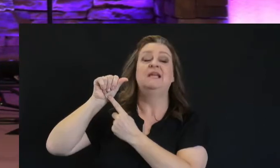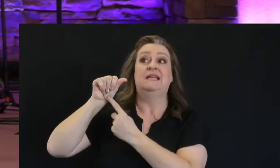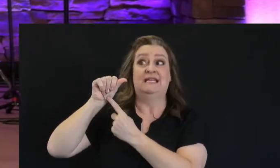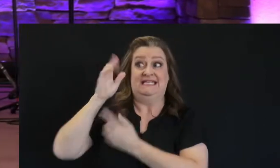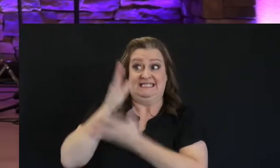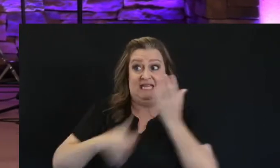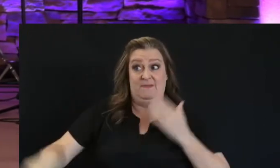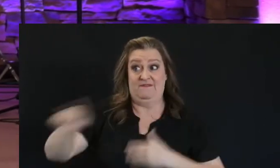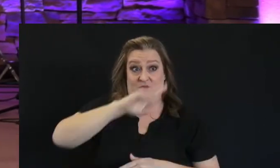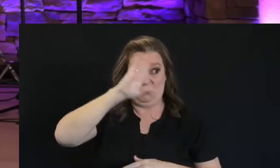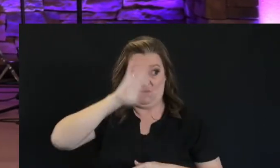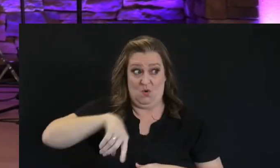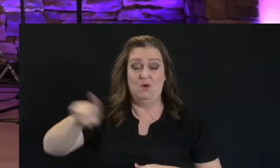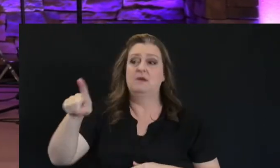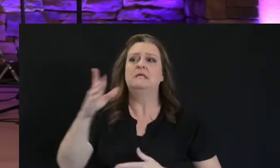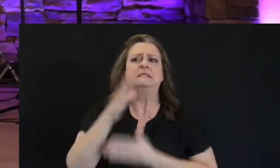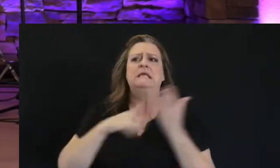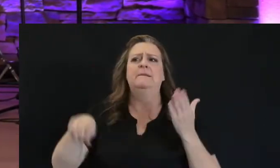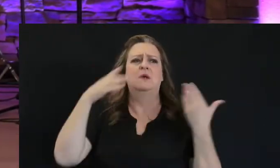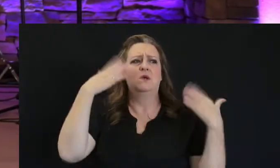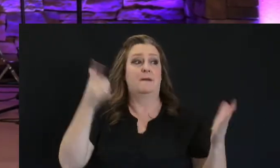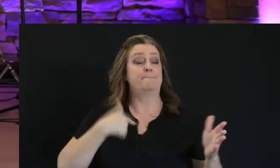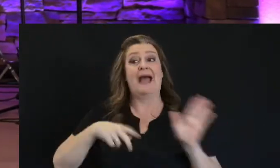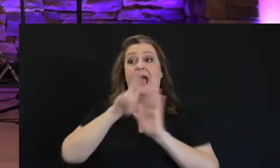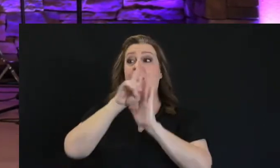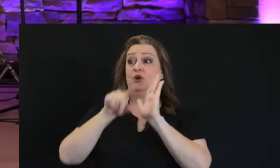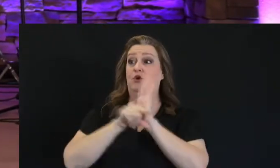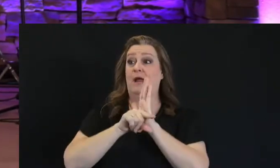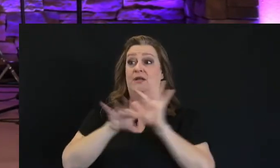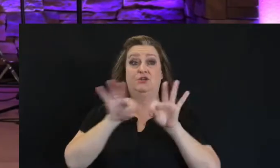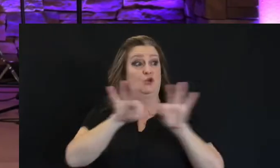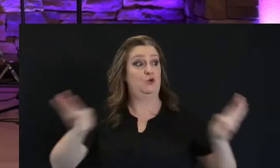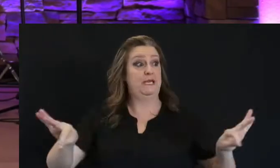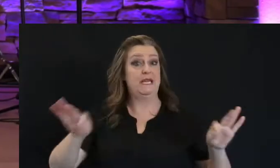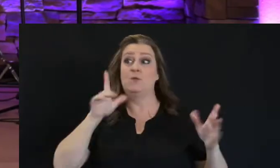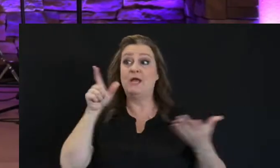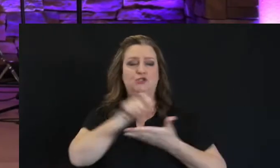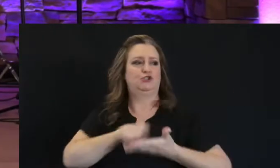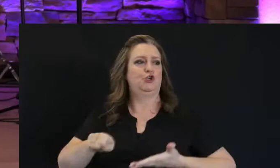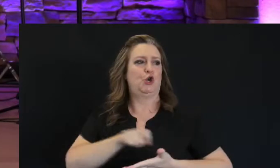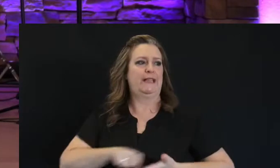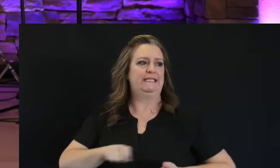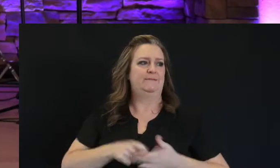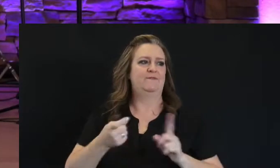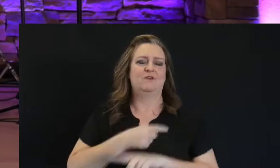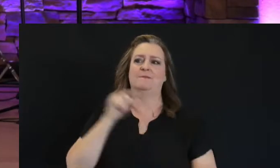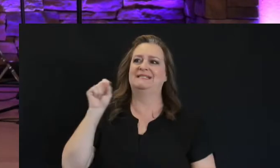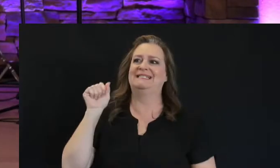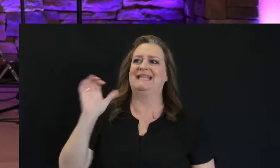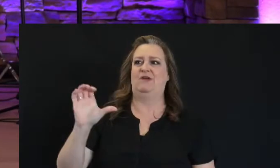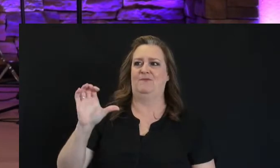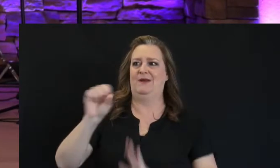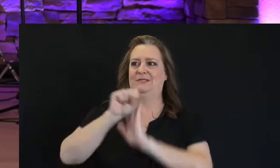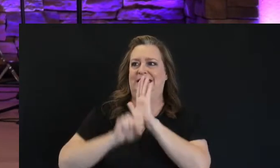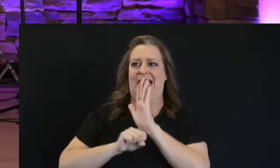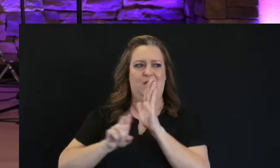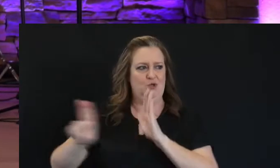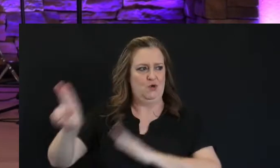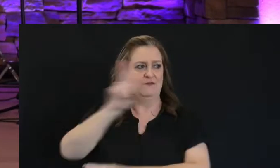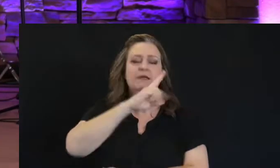Some of you know this, most of you might not, I don't know, but I got my undergrad degree in journalism from Sacramento State University, so I know something